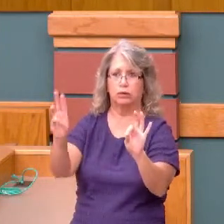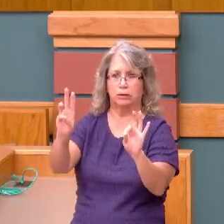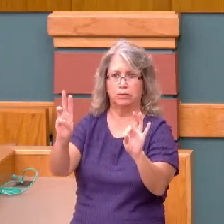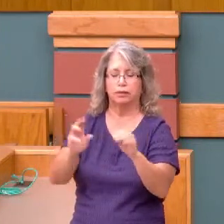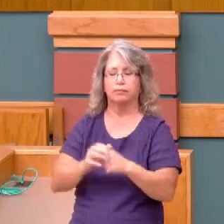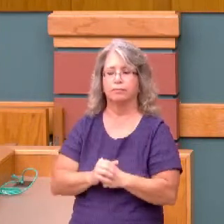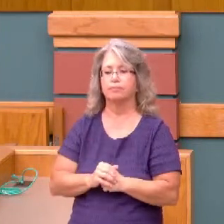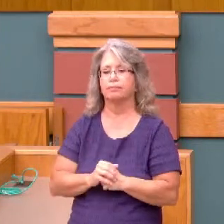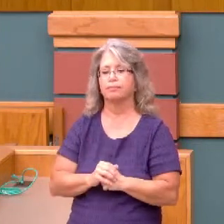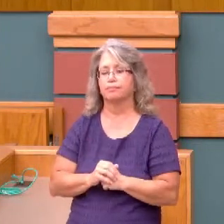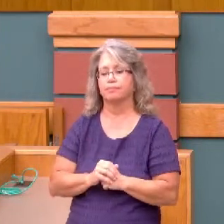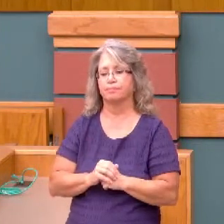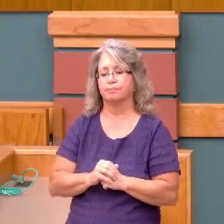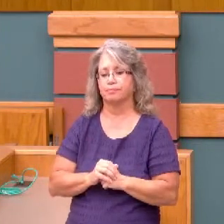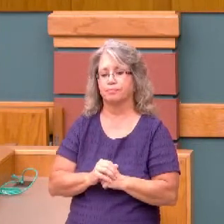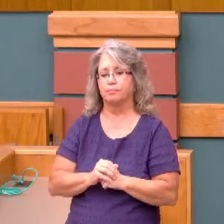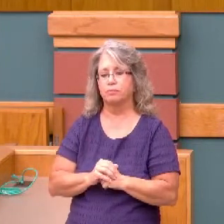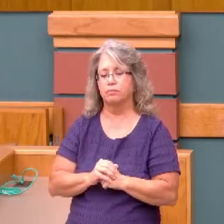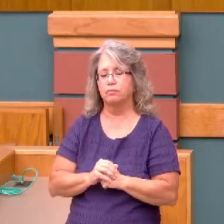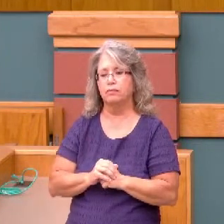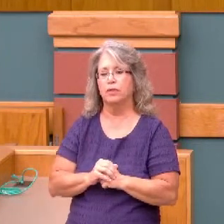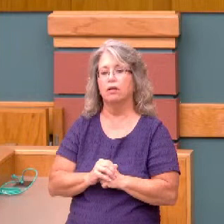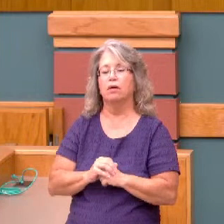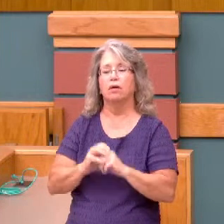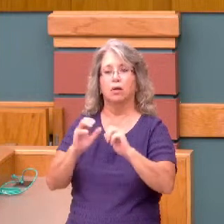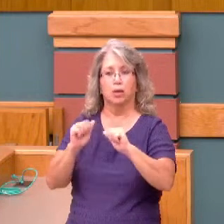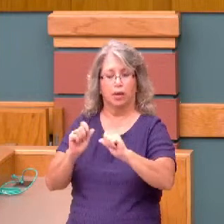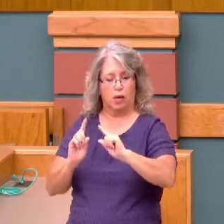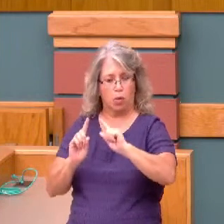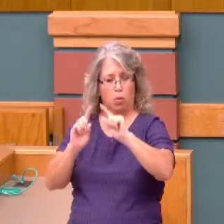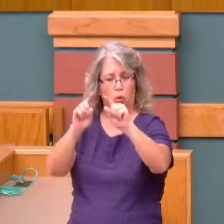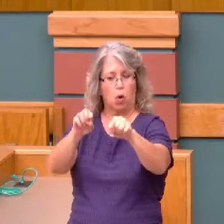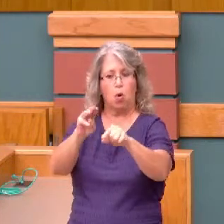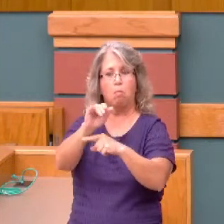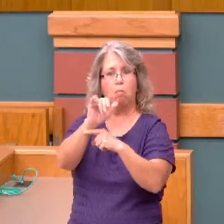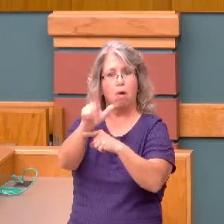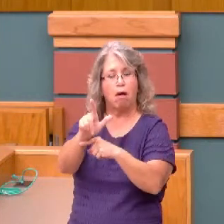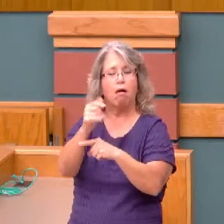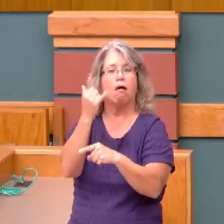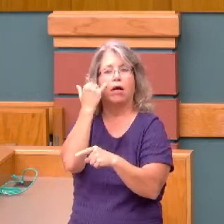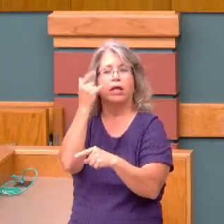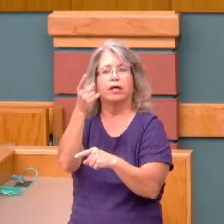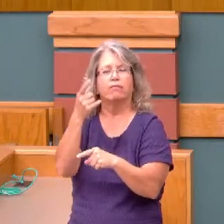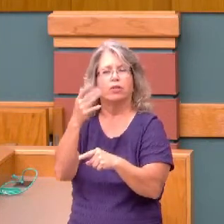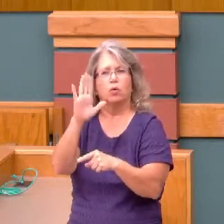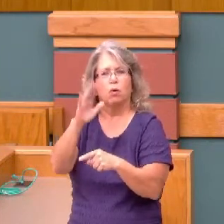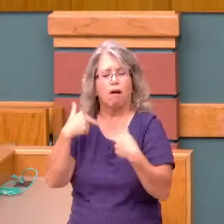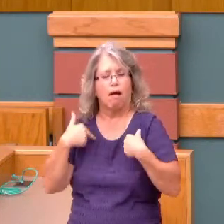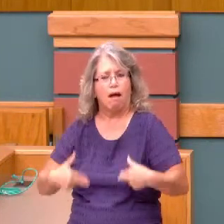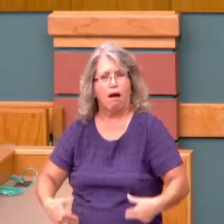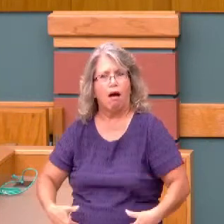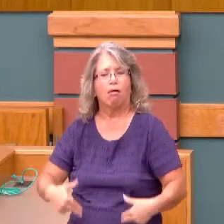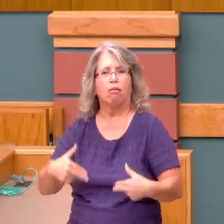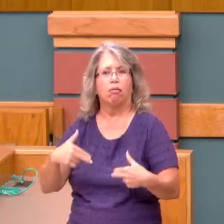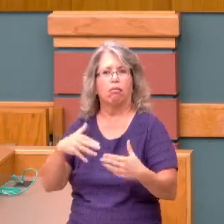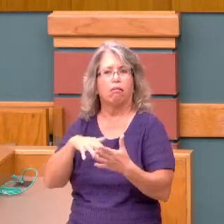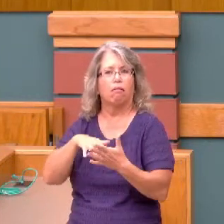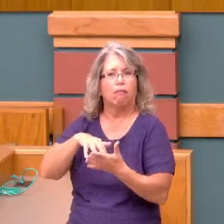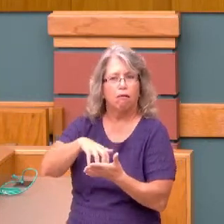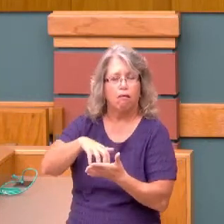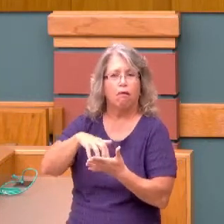may also come to the La Palmera Mall if you are immunocompromised and you want a third dose